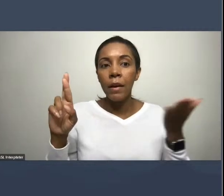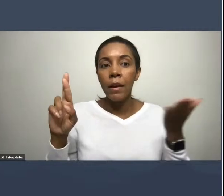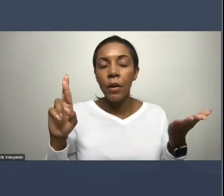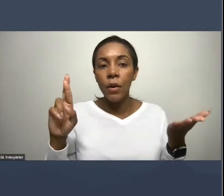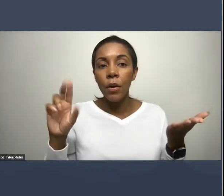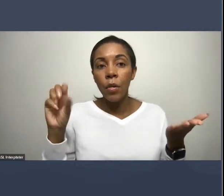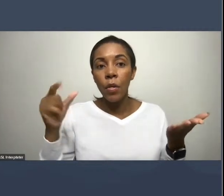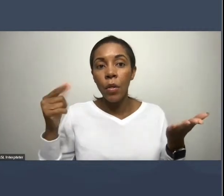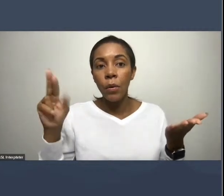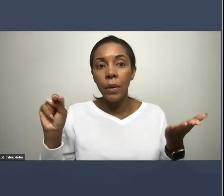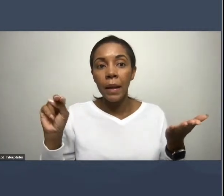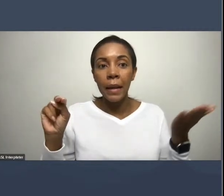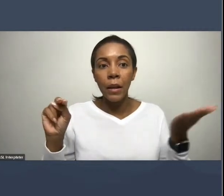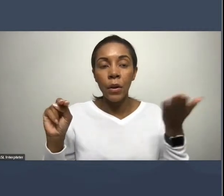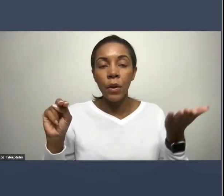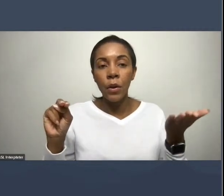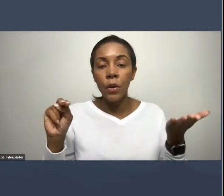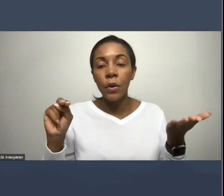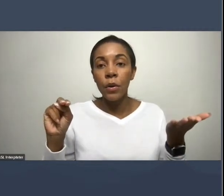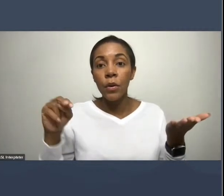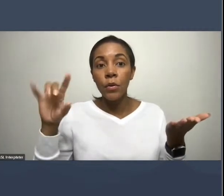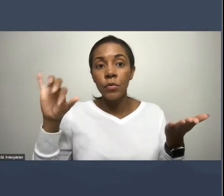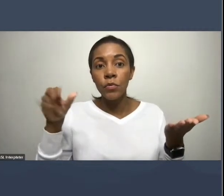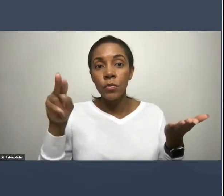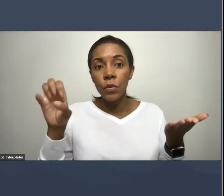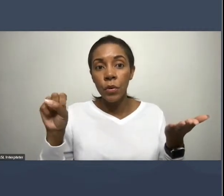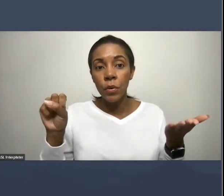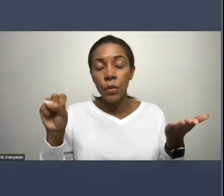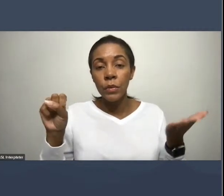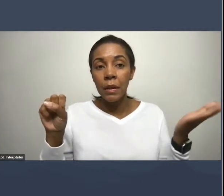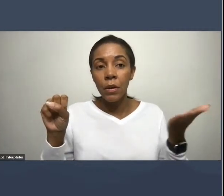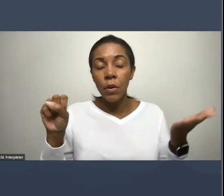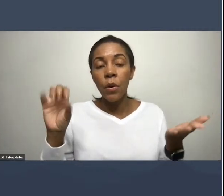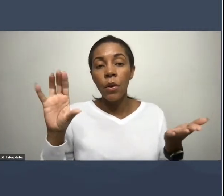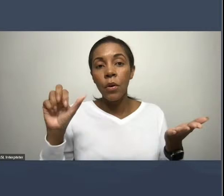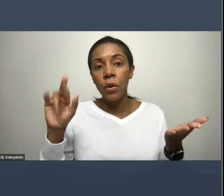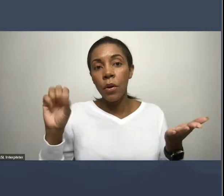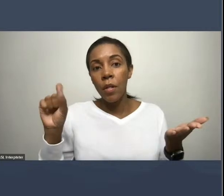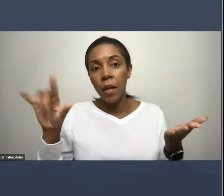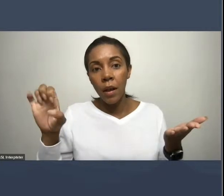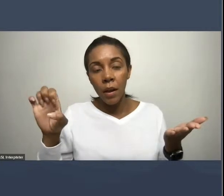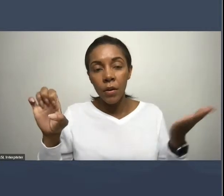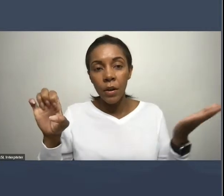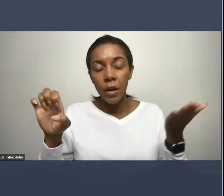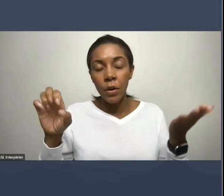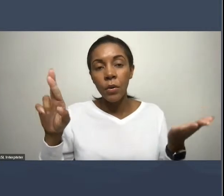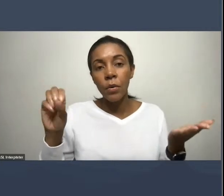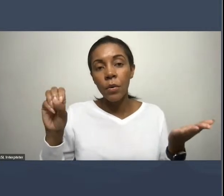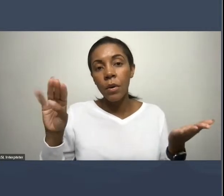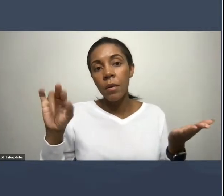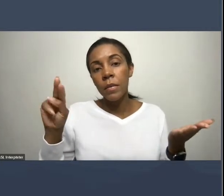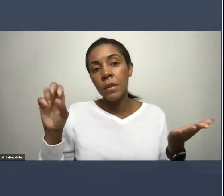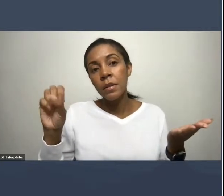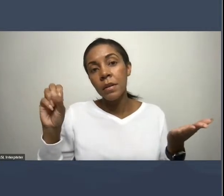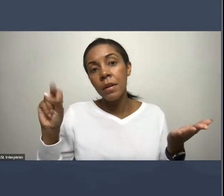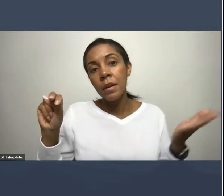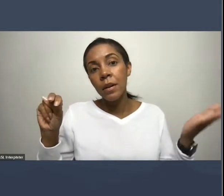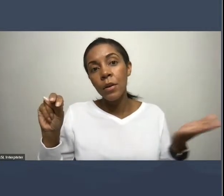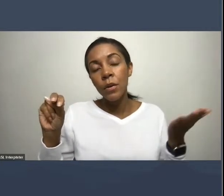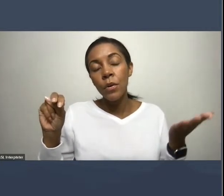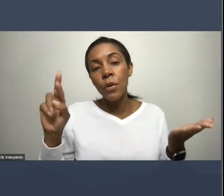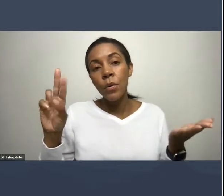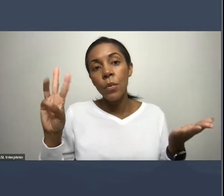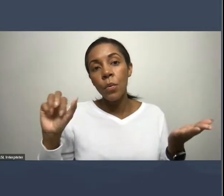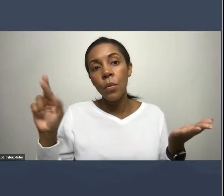Councilwoman Logan. Councilman Jones. Here. Councilman Carlisle. Present. Councilwoman Robinson. Present. Councilman Warren.